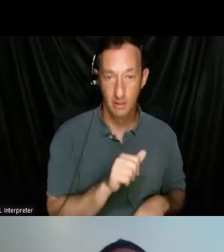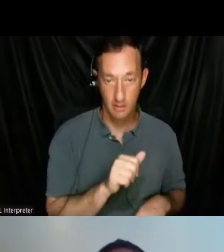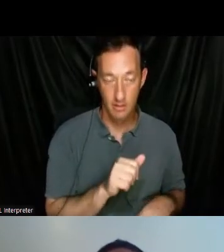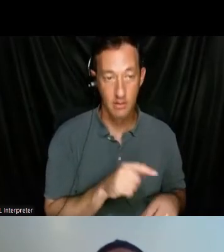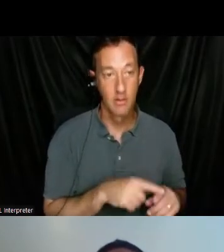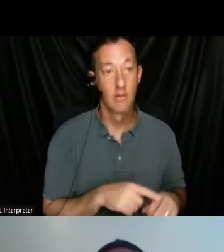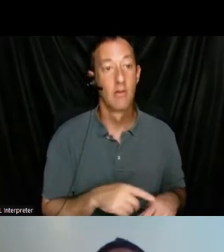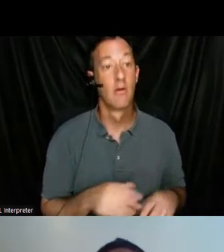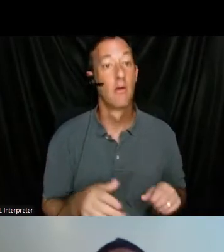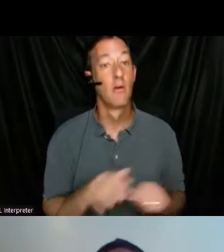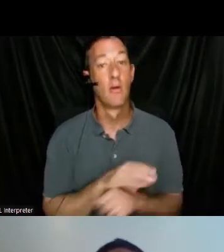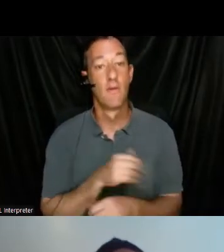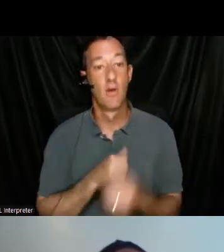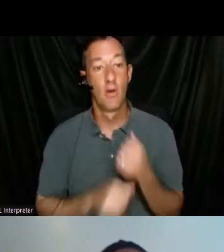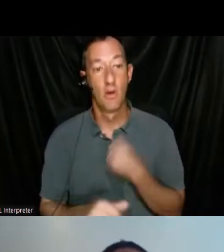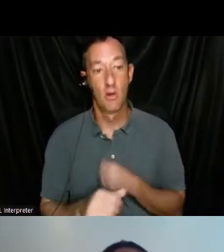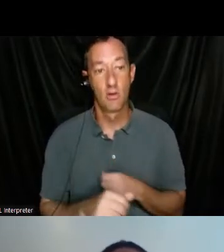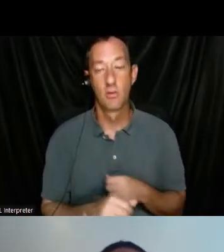covered housing under